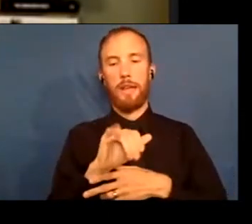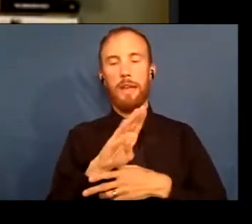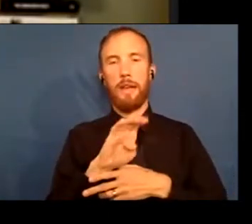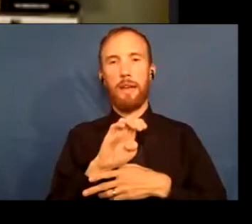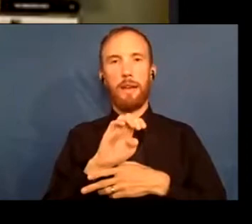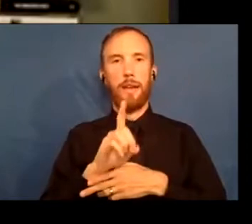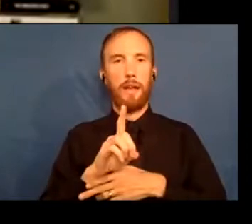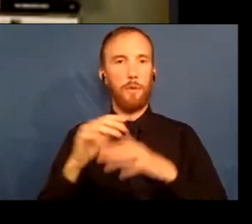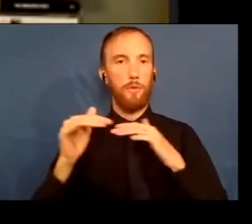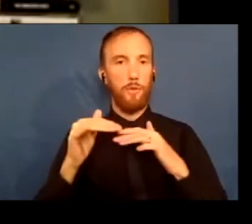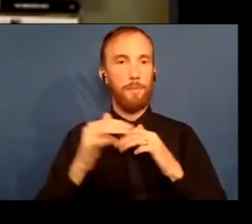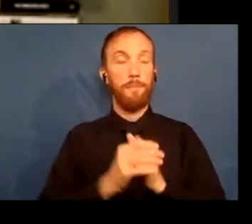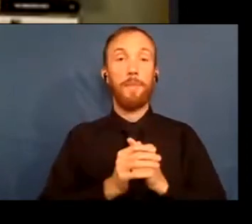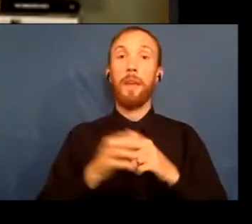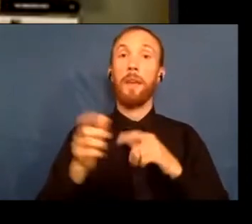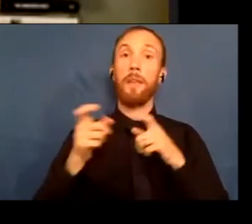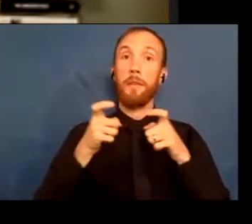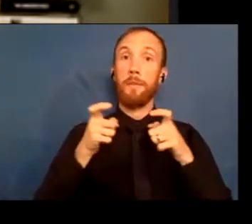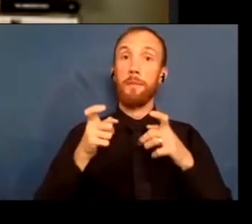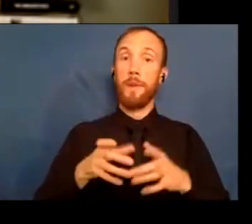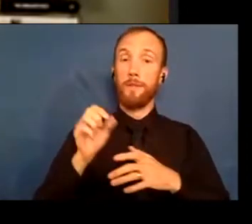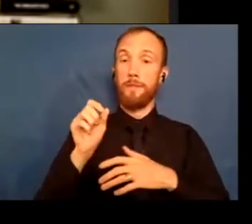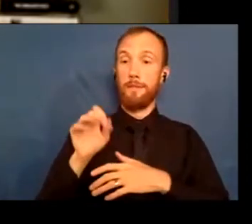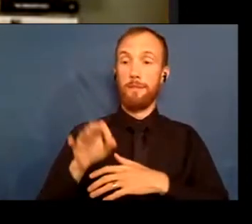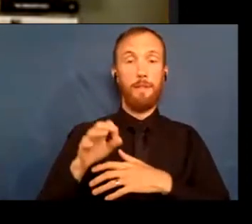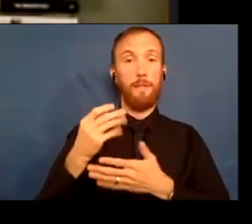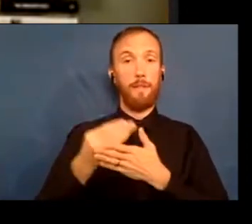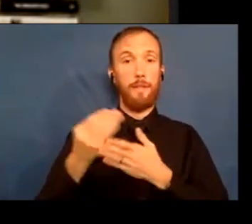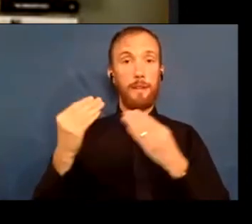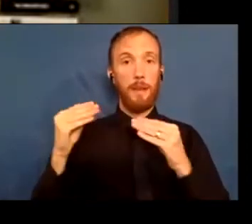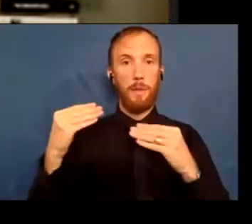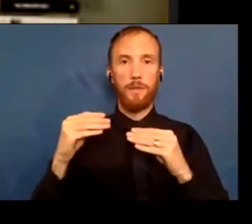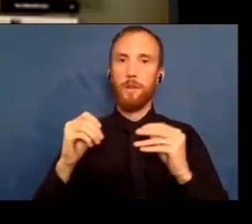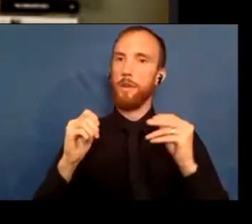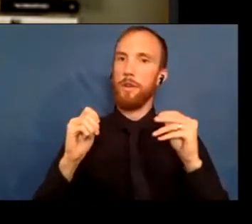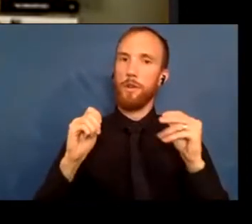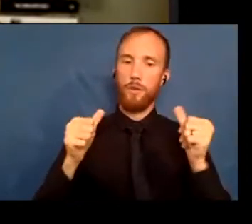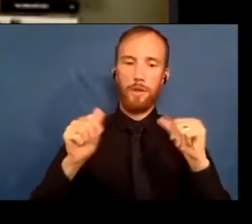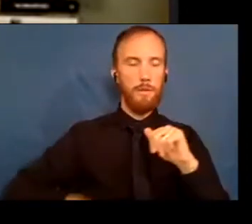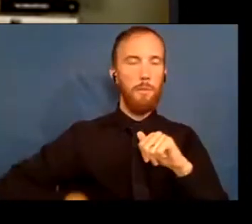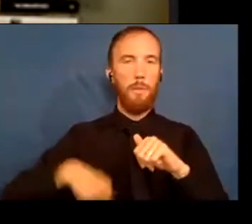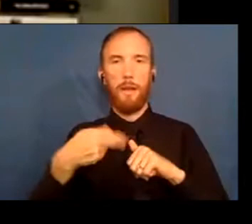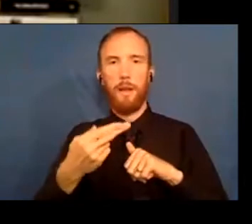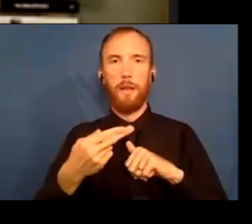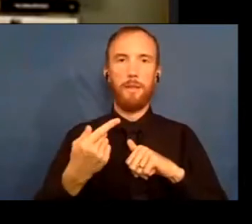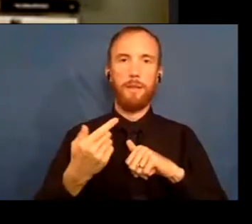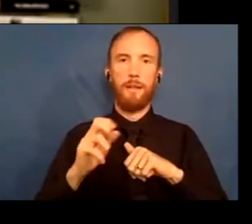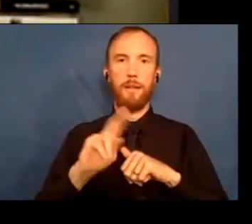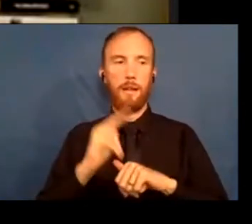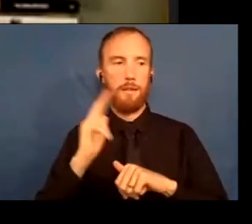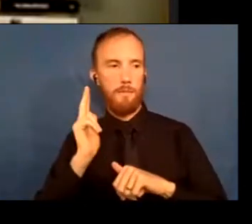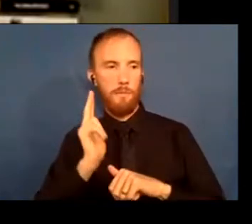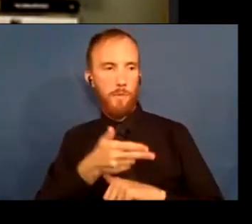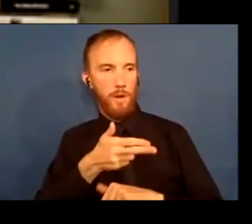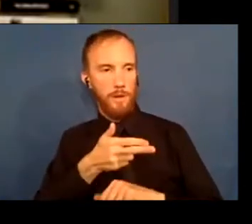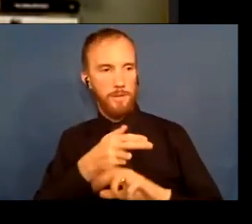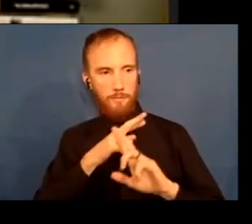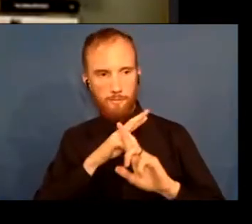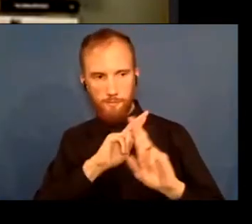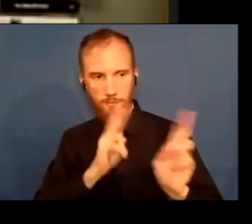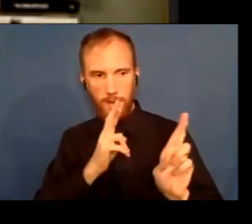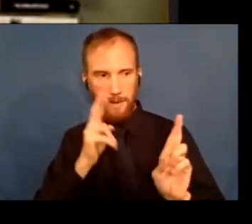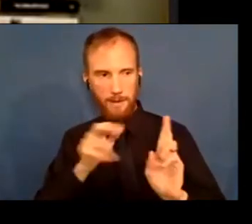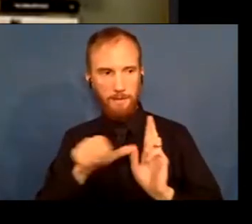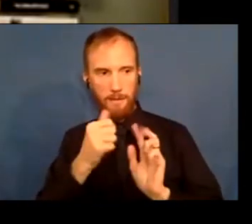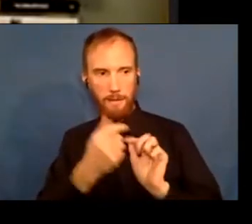system are quick to unholster their guns and point them at distant adversaries, drive their